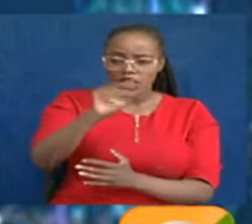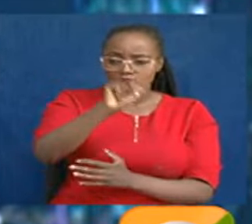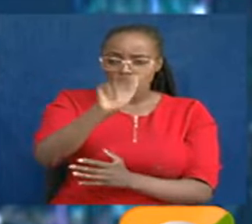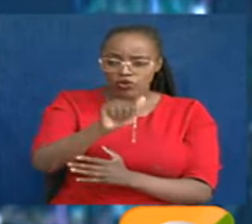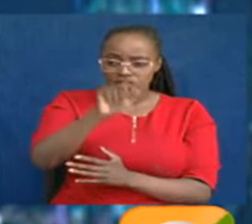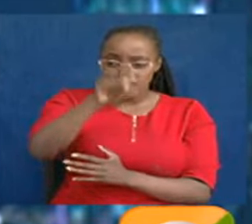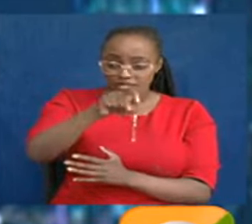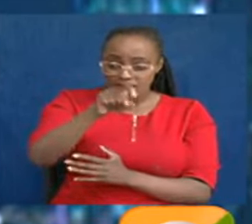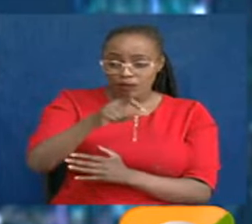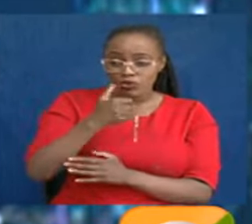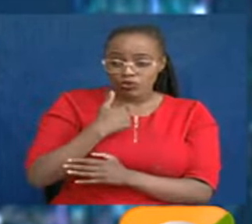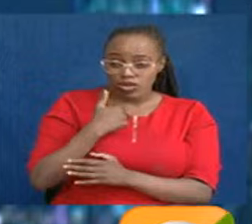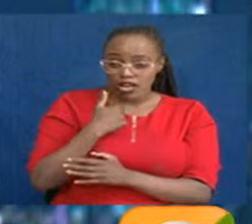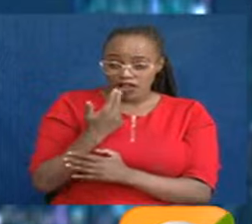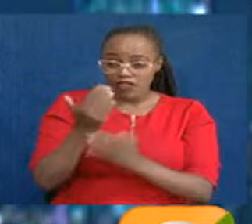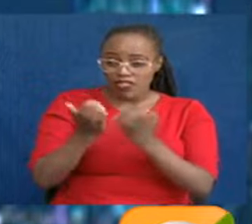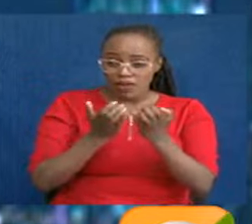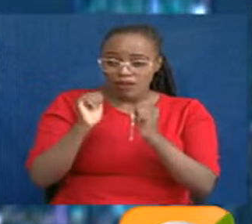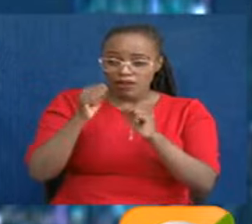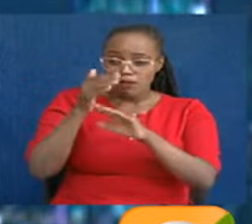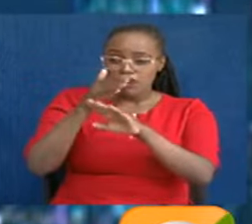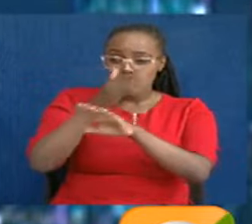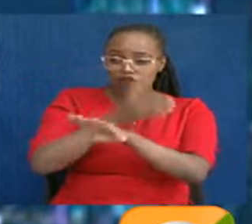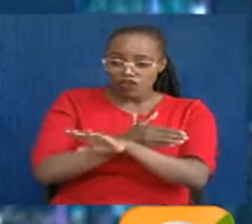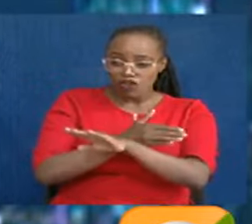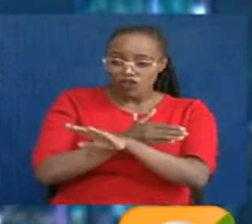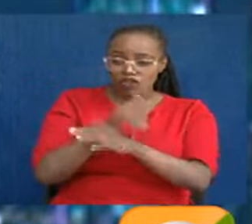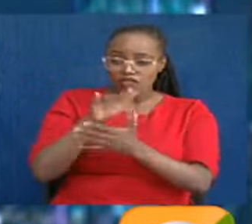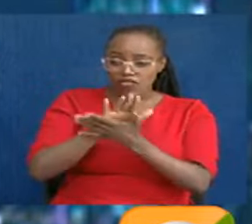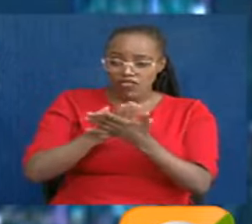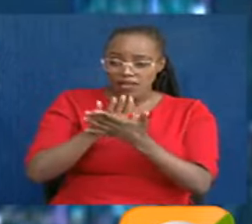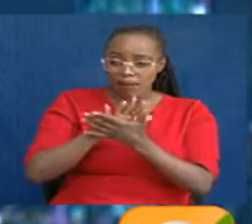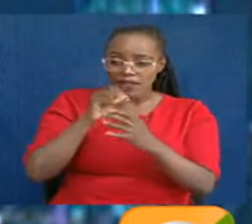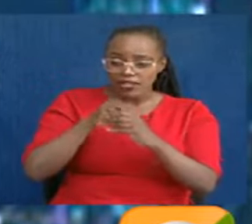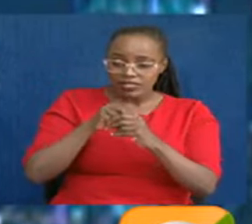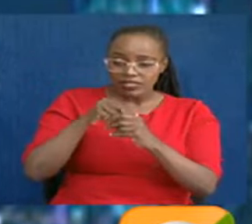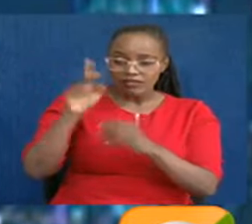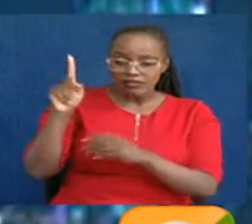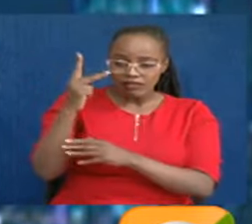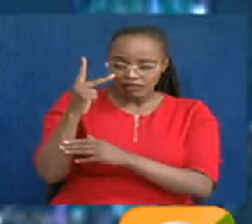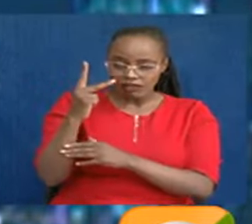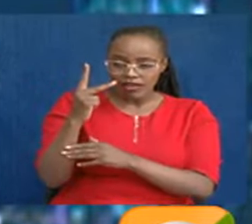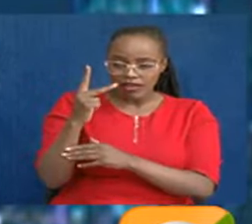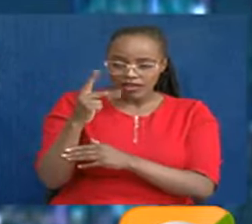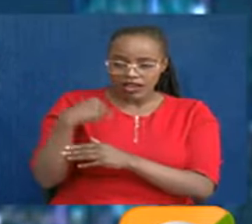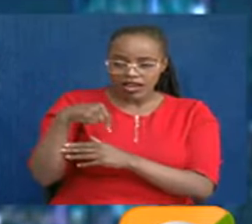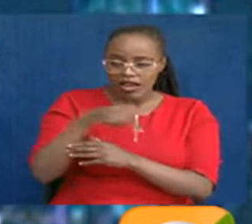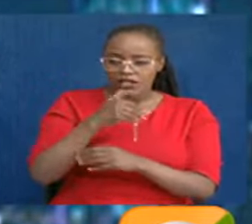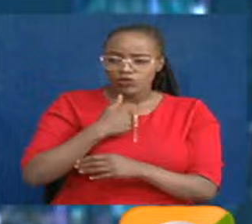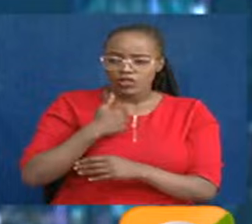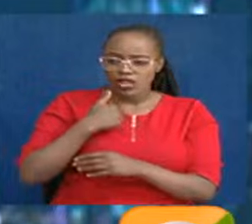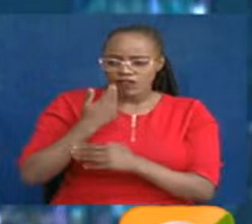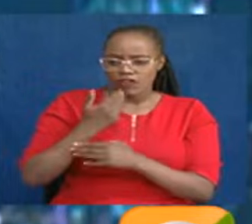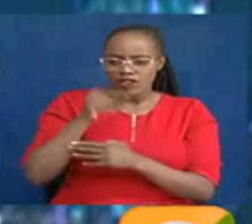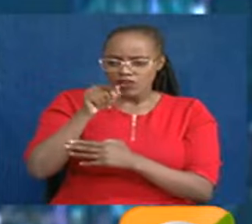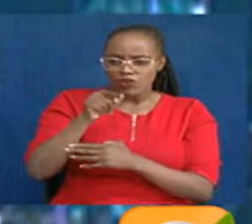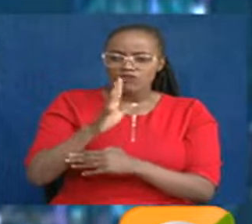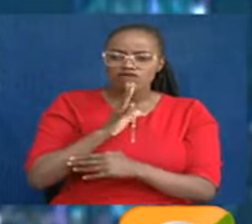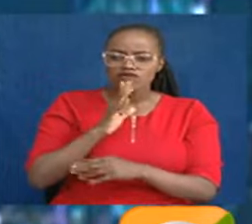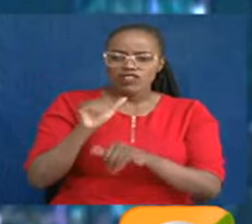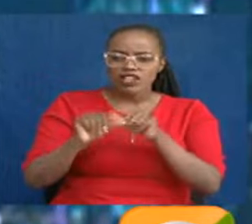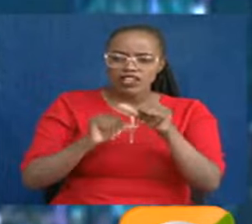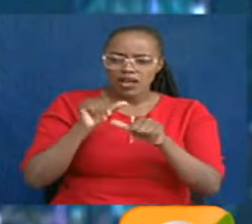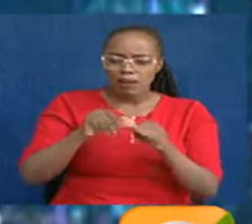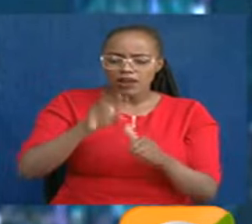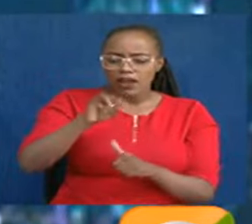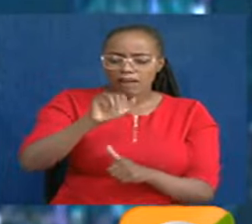be something that the companies will be looking for in terms of placing their operation in Kenya. So we look forward of having that kind of synergies and partnership between Malaysia